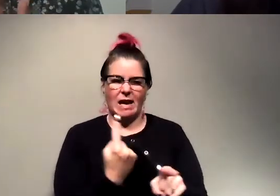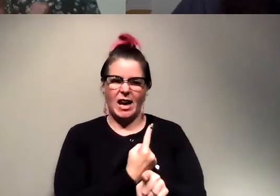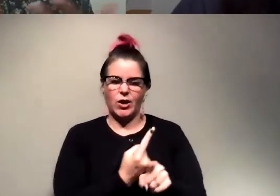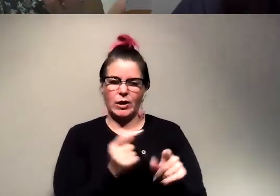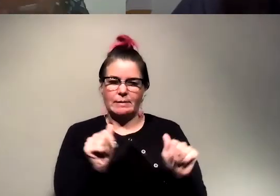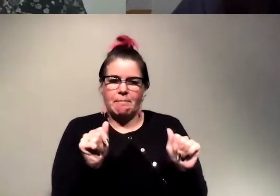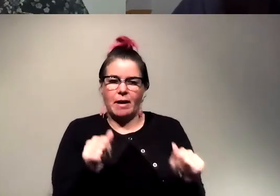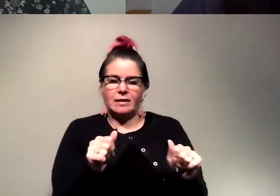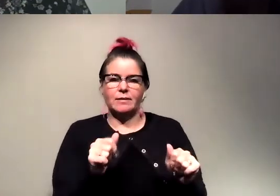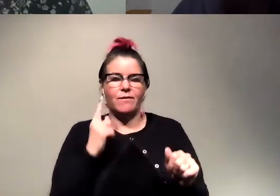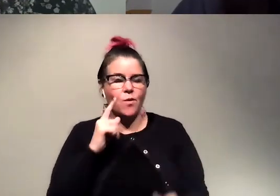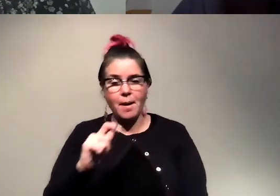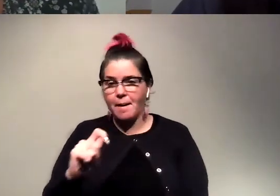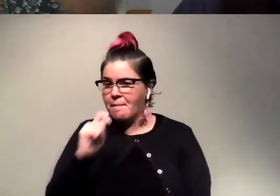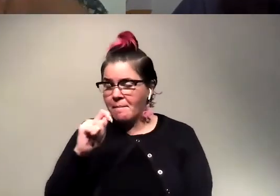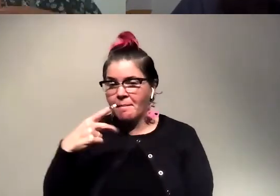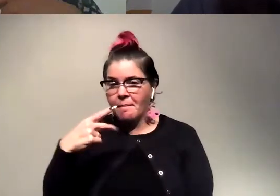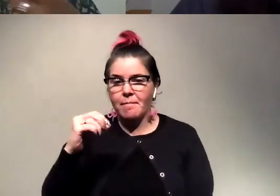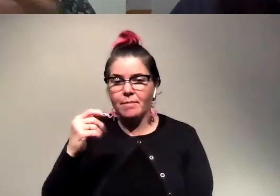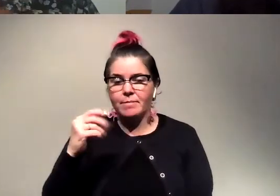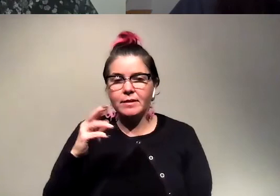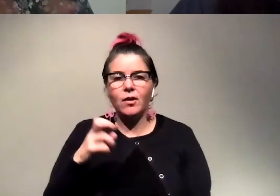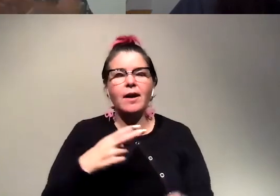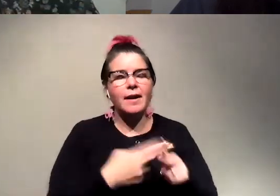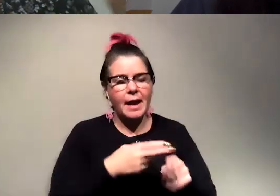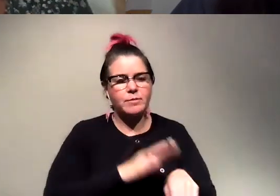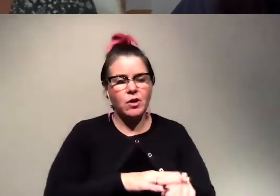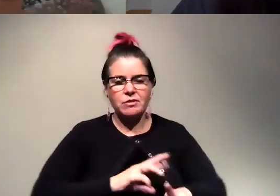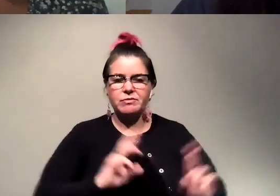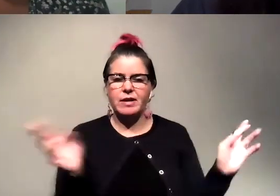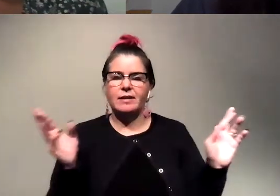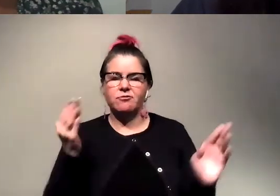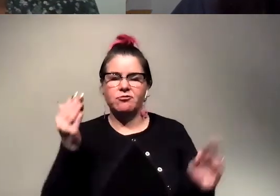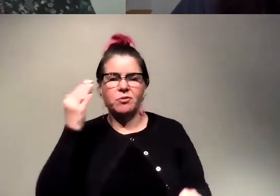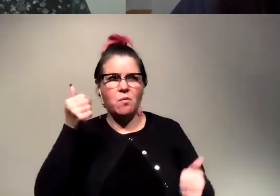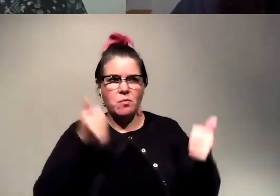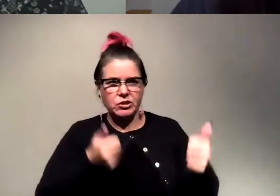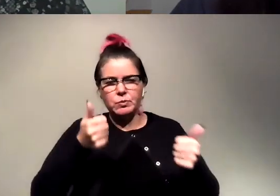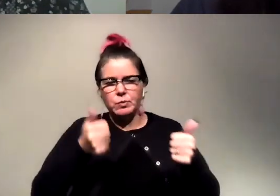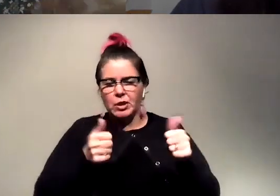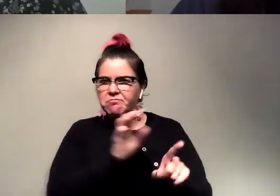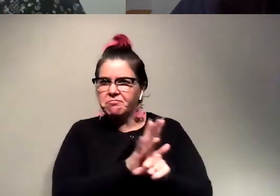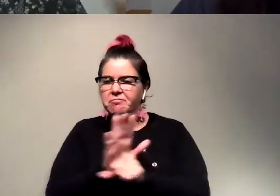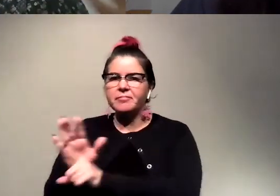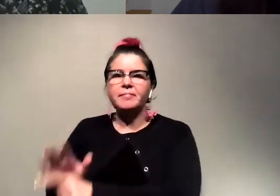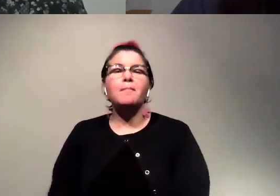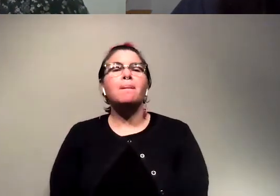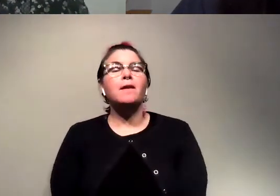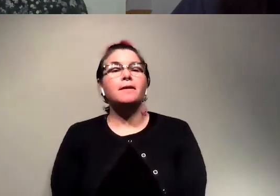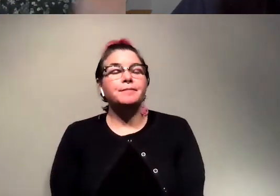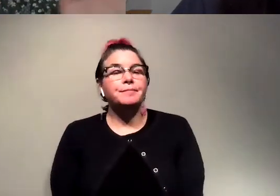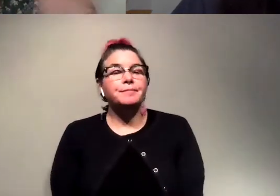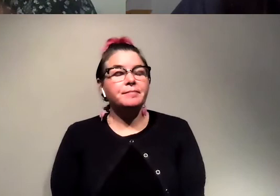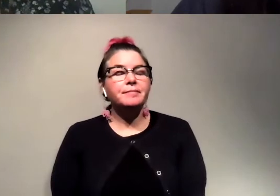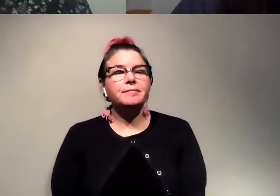for a popsicle. And their names are on them and everything, so you know what anole you're looking at. And I plan to